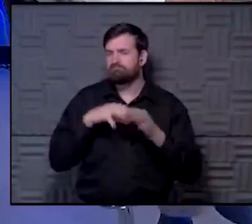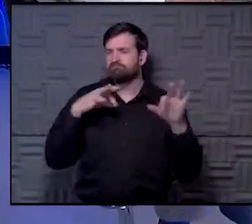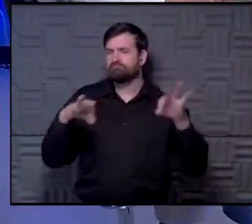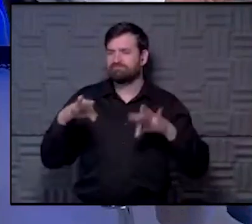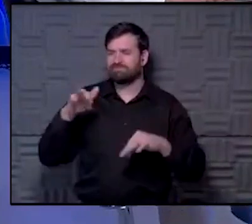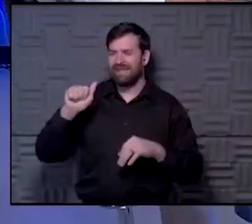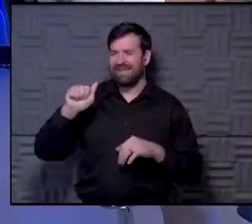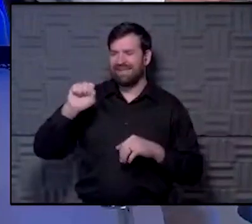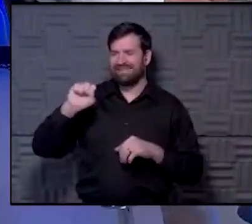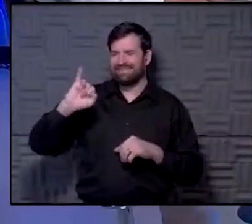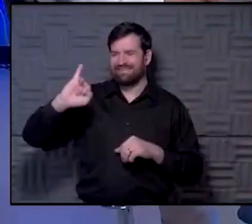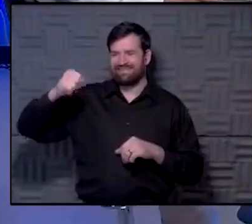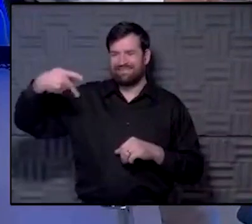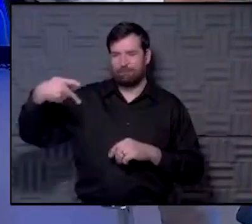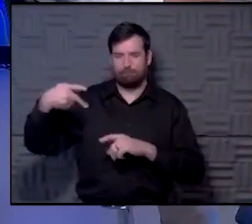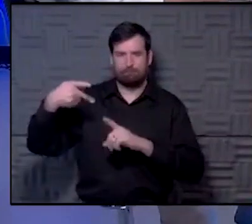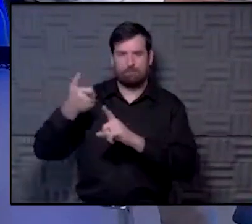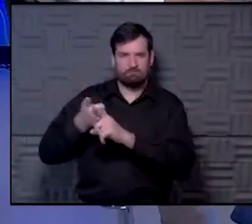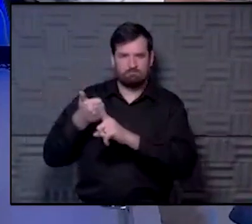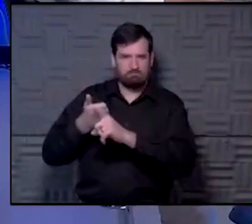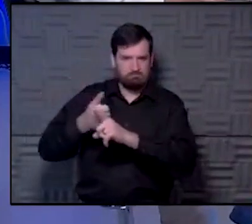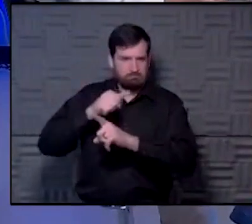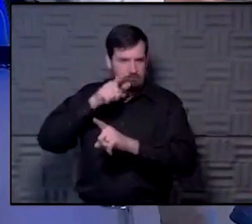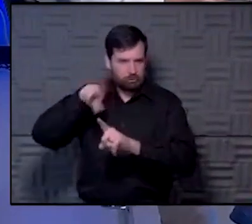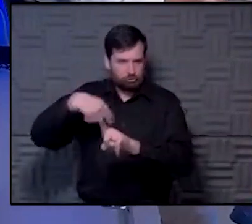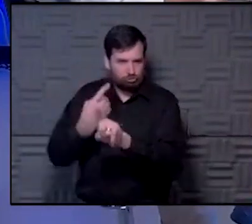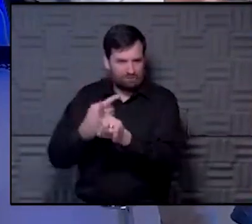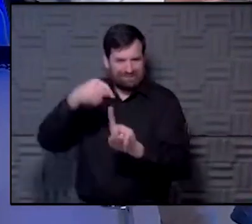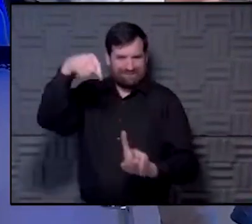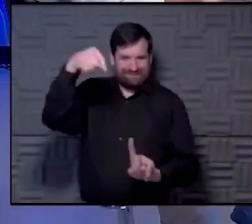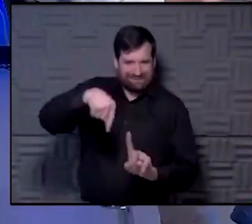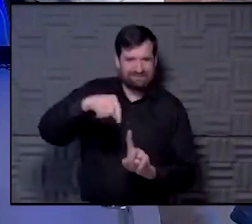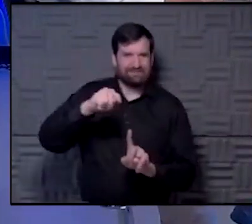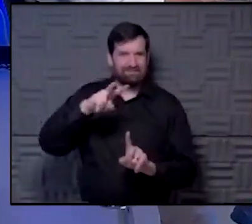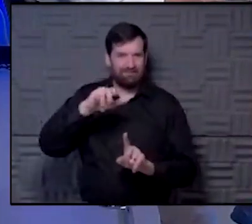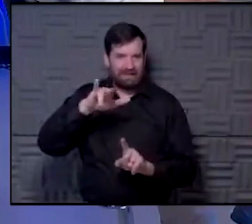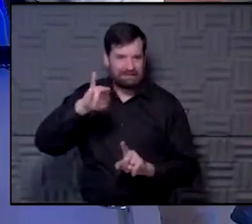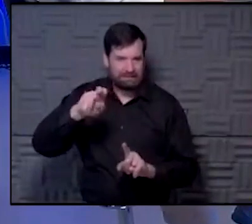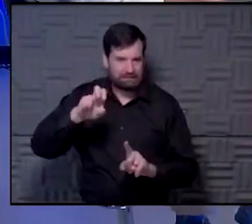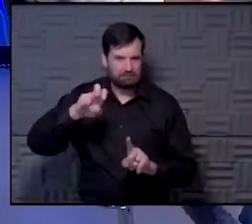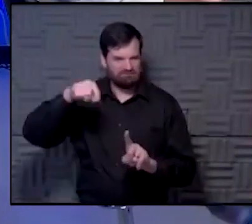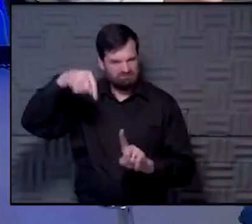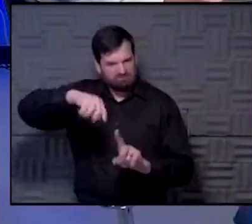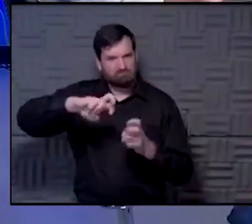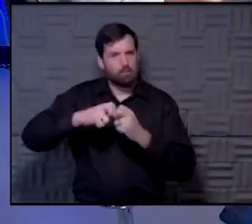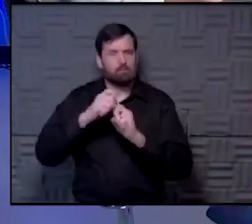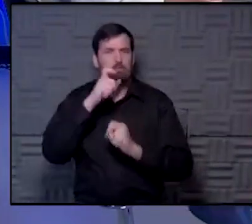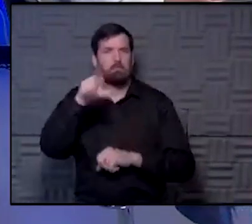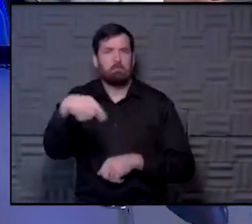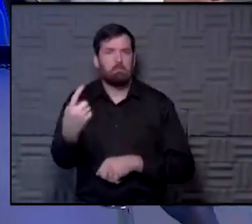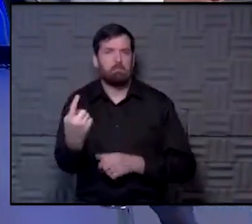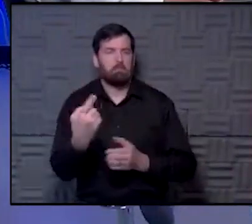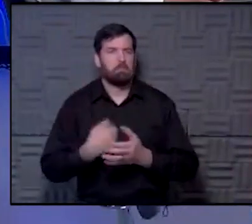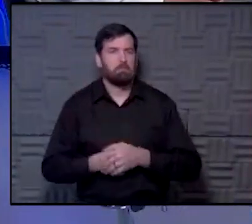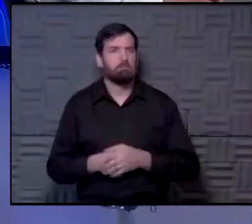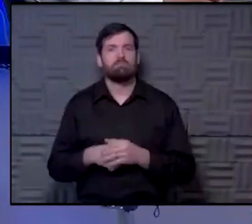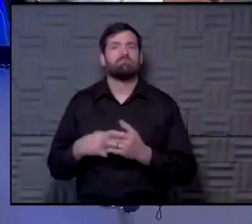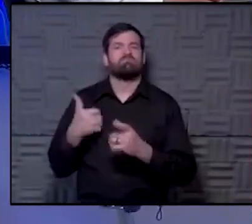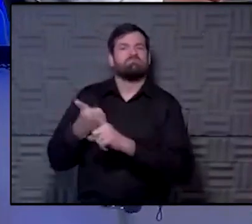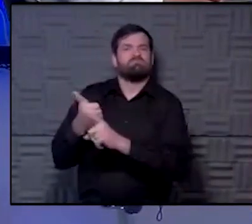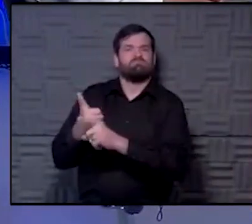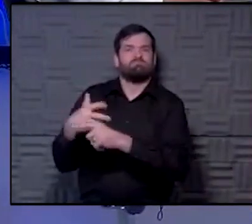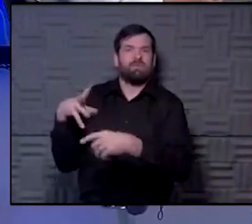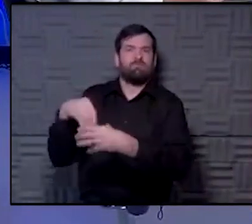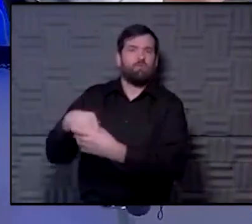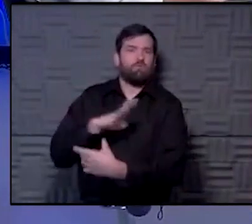ACIP is, because it's not just for this vaccine or this problem, and also how long you've participated